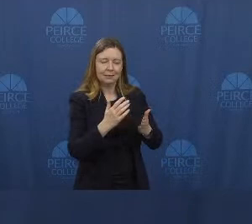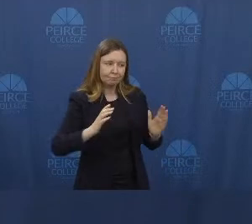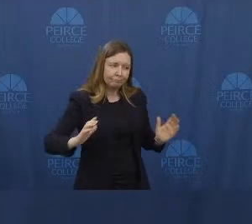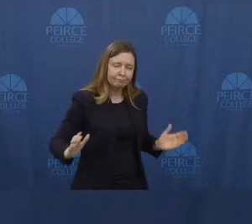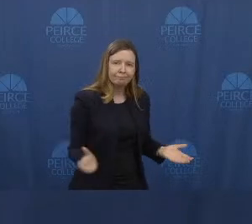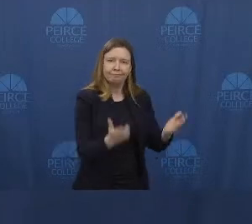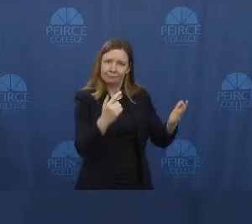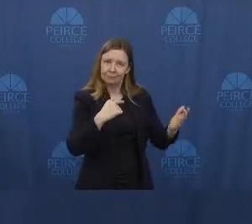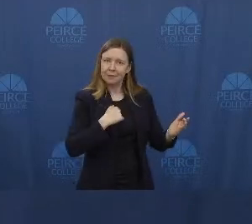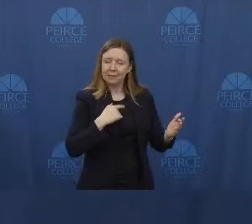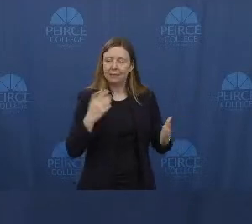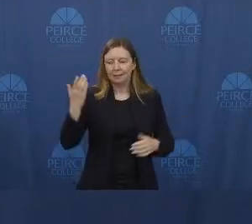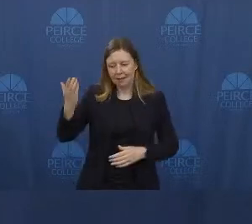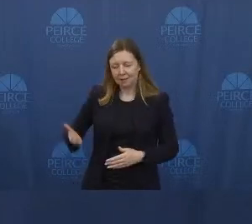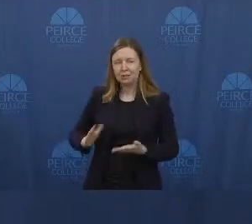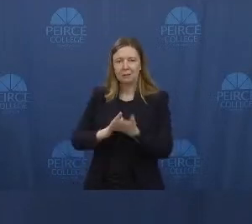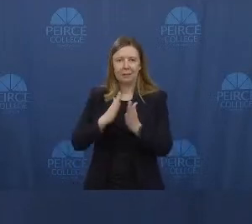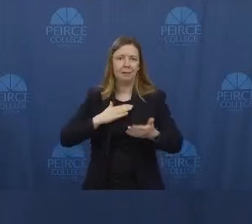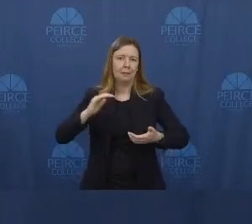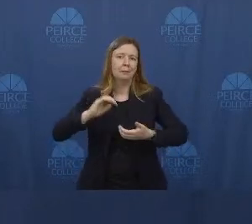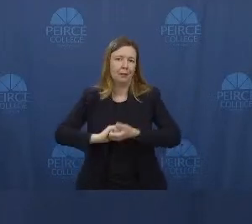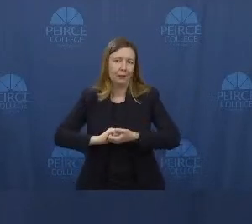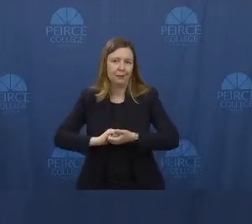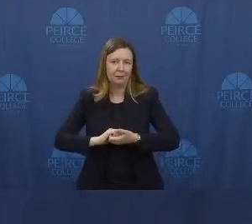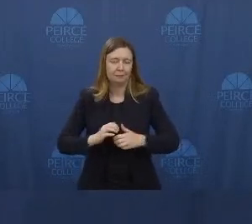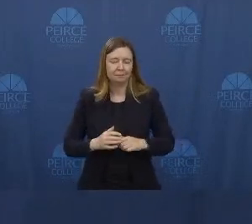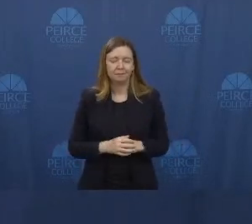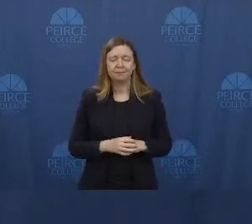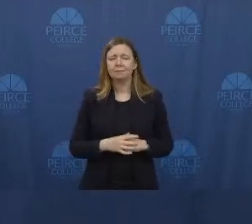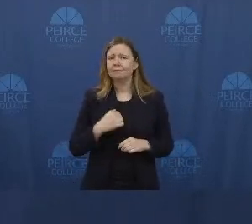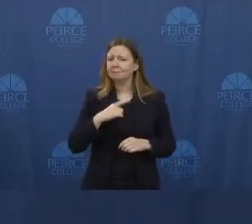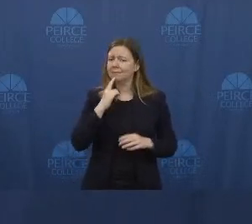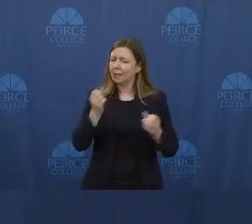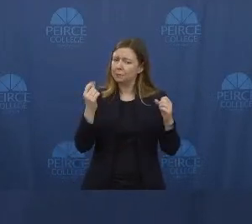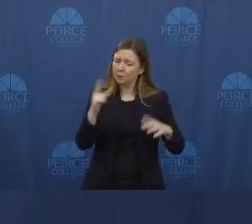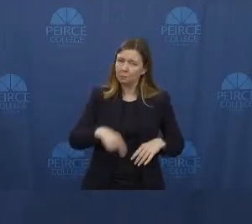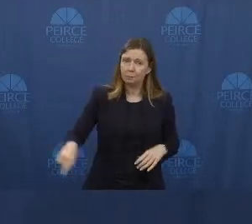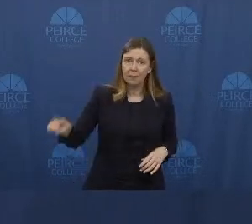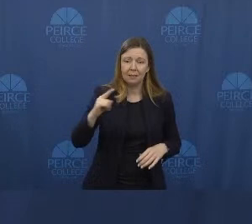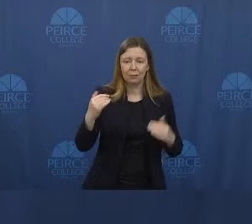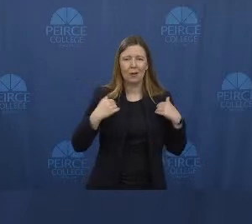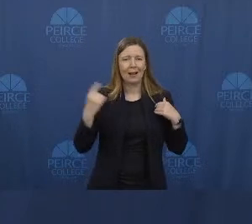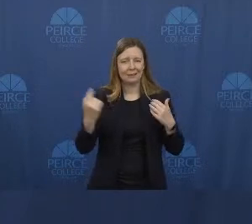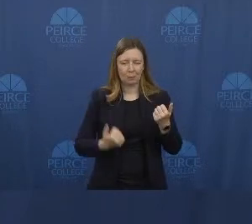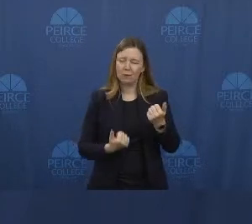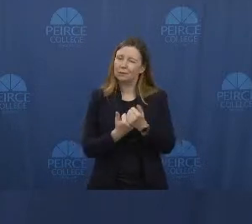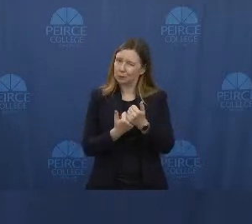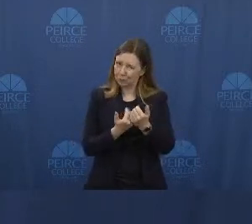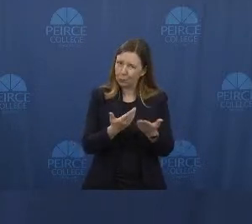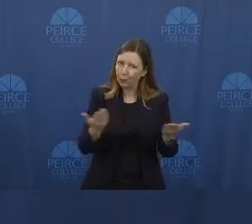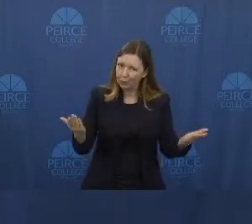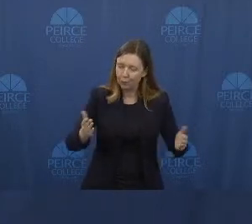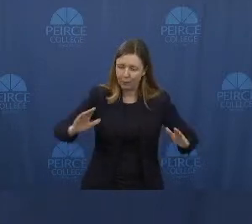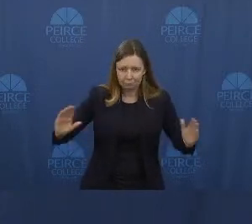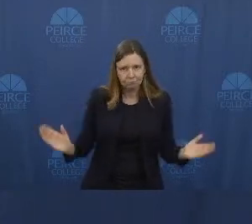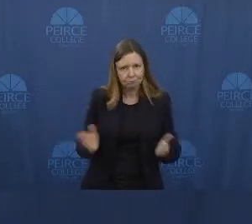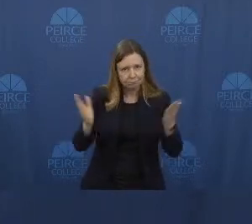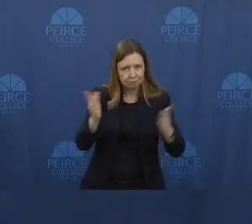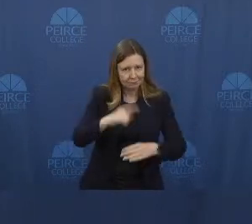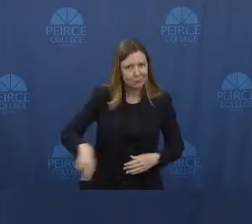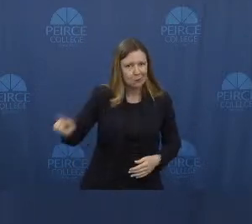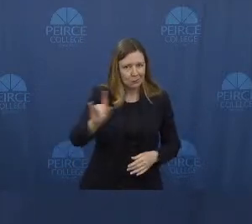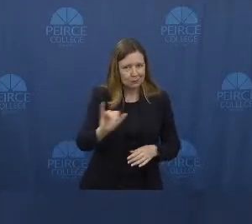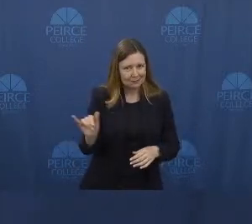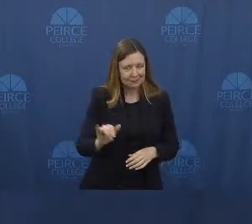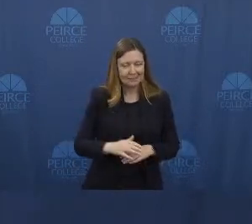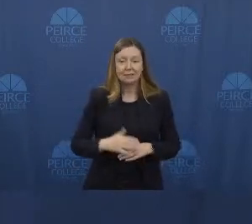me. And she became my partner. I'm sure many of you had someone to support and push you too.